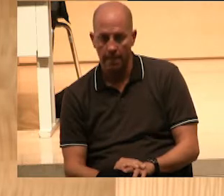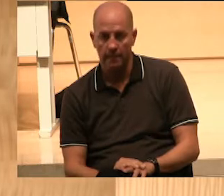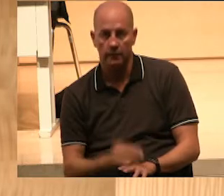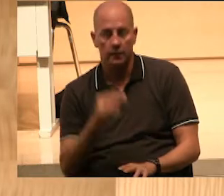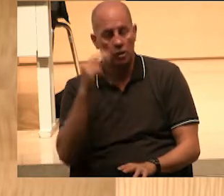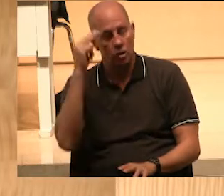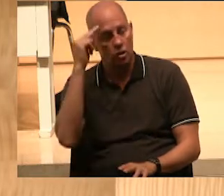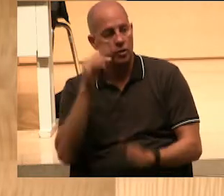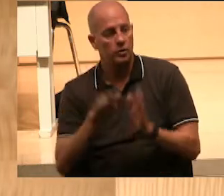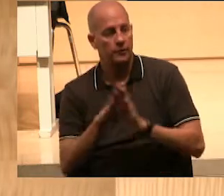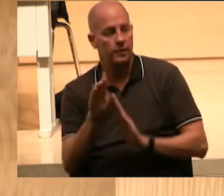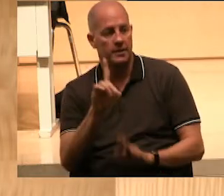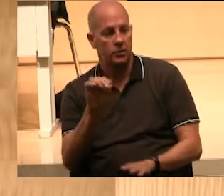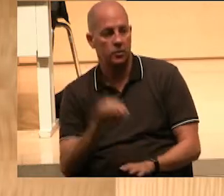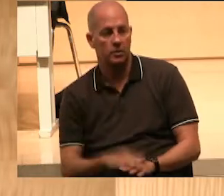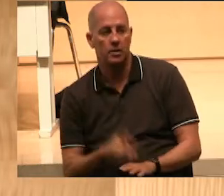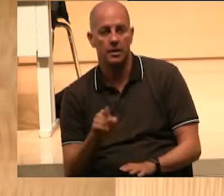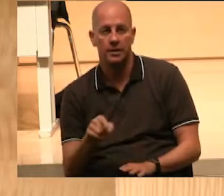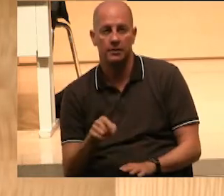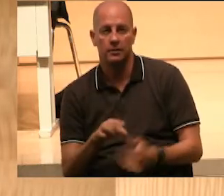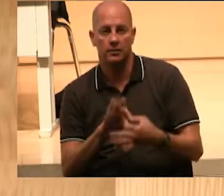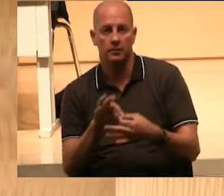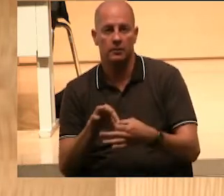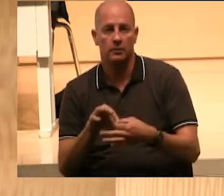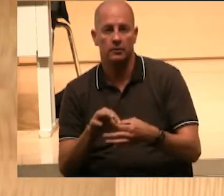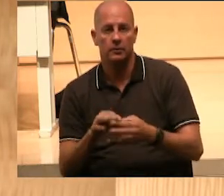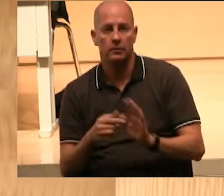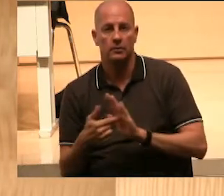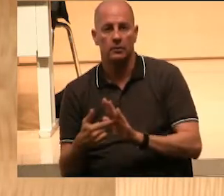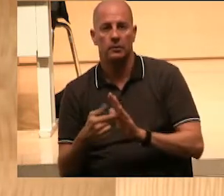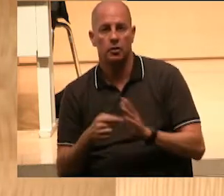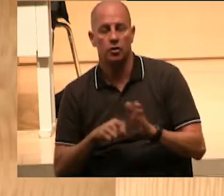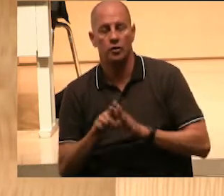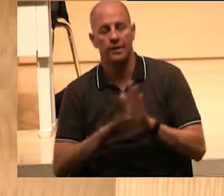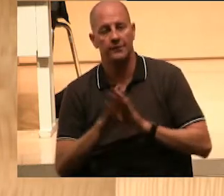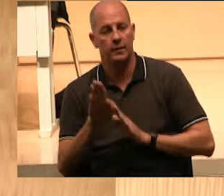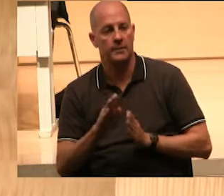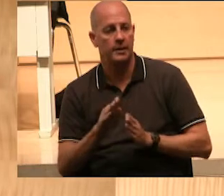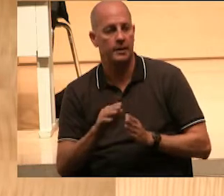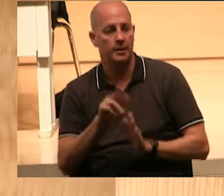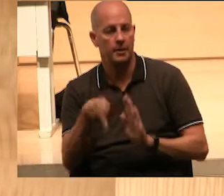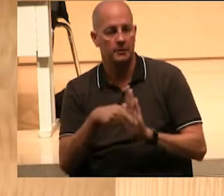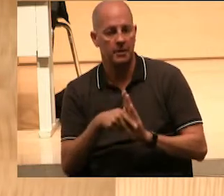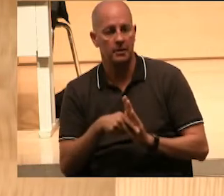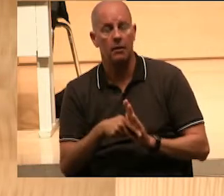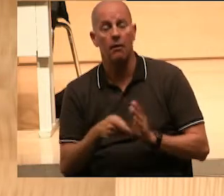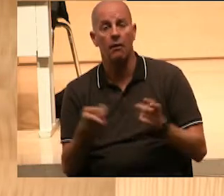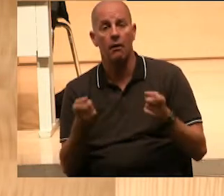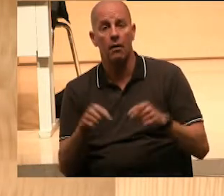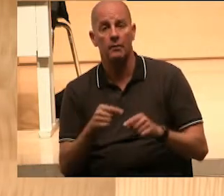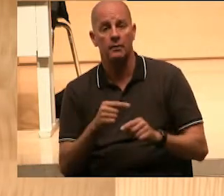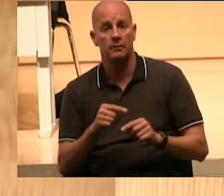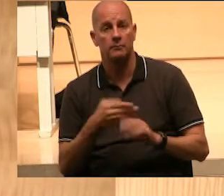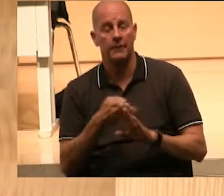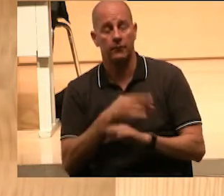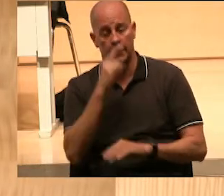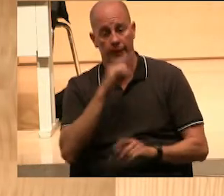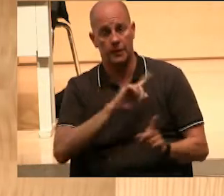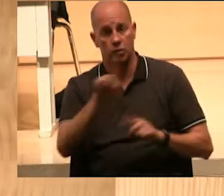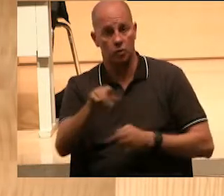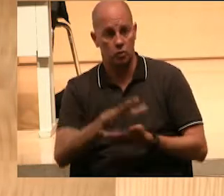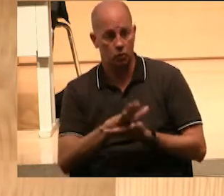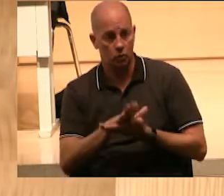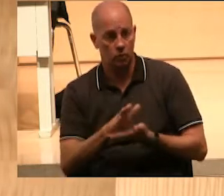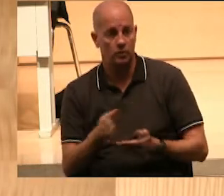Neurodevelopmental disorders. These are disorders which manifest during the developmental period, often before children enter school. They're characterized